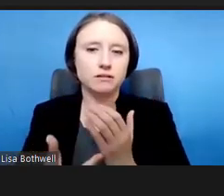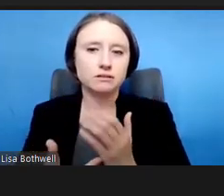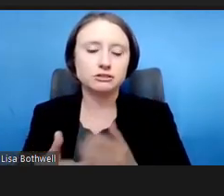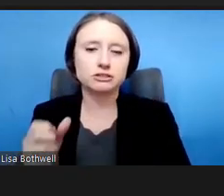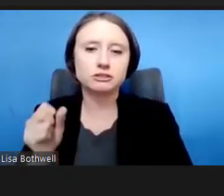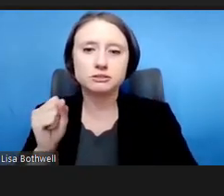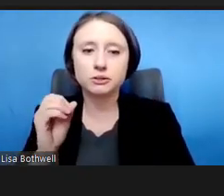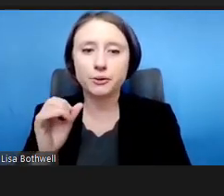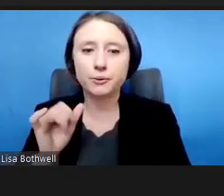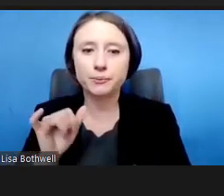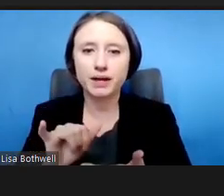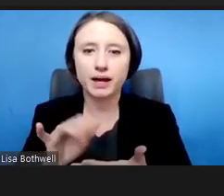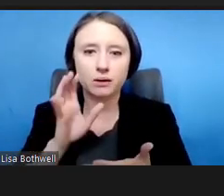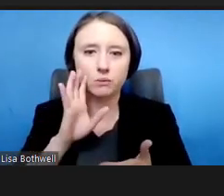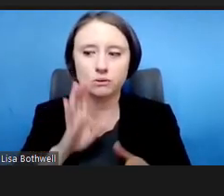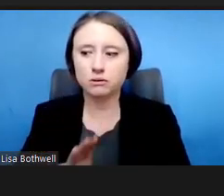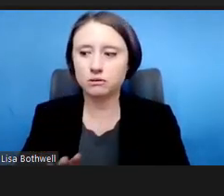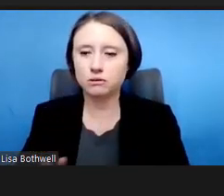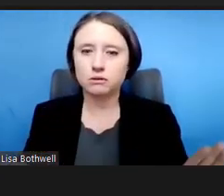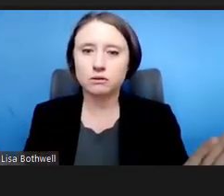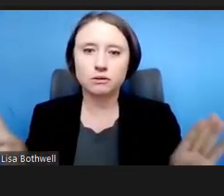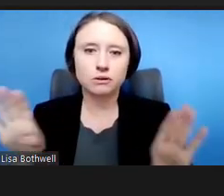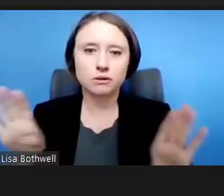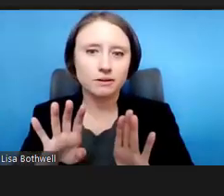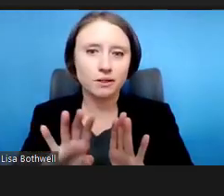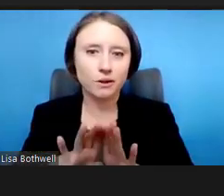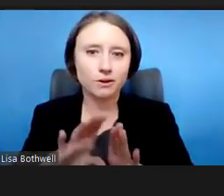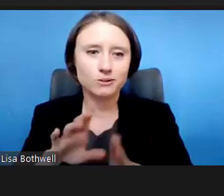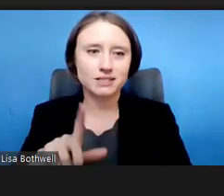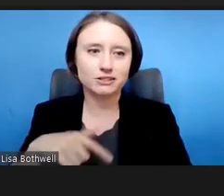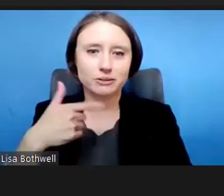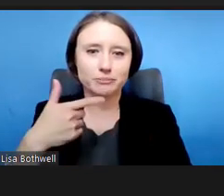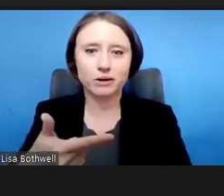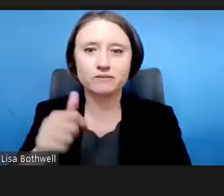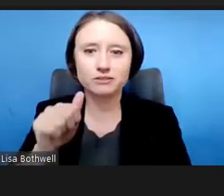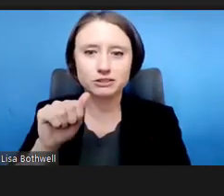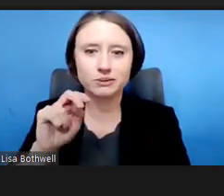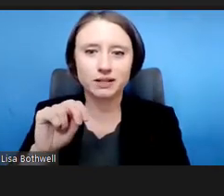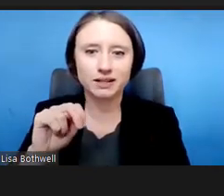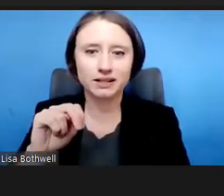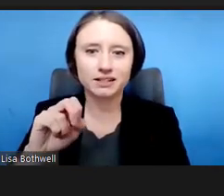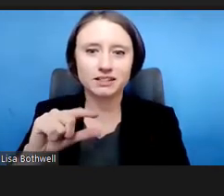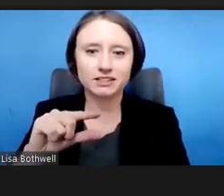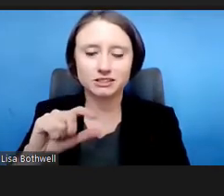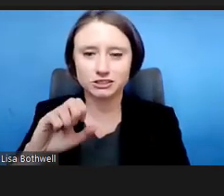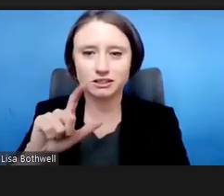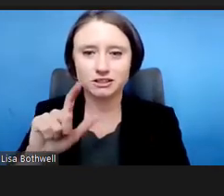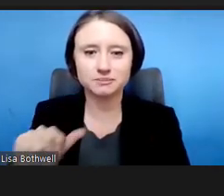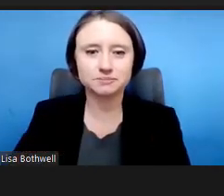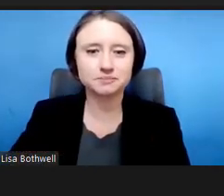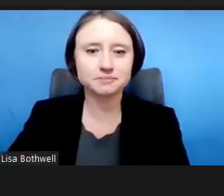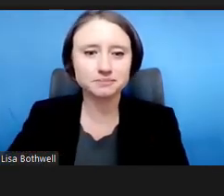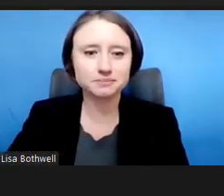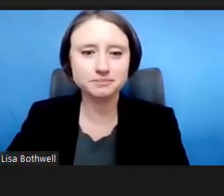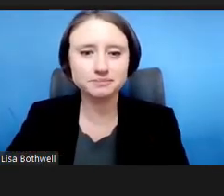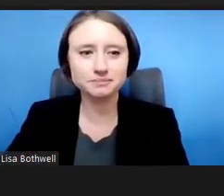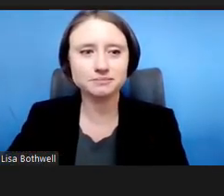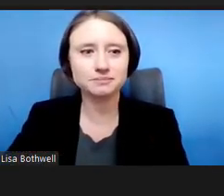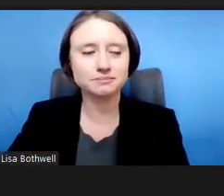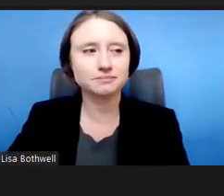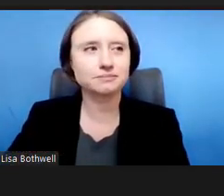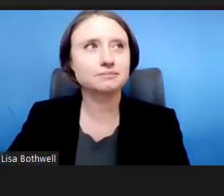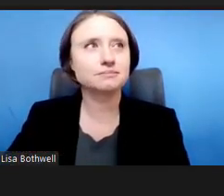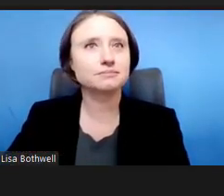about accessible technology and information. I will now